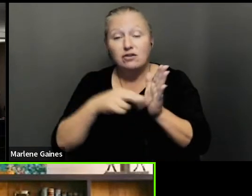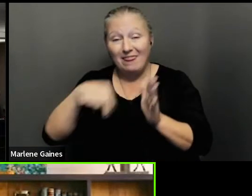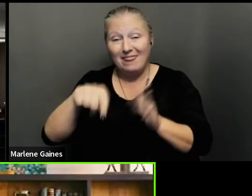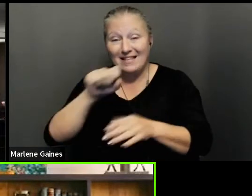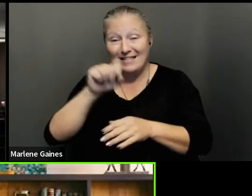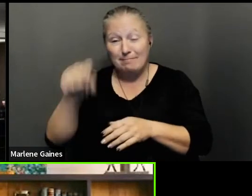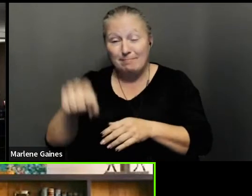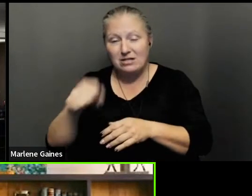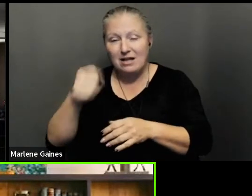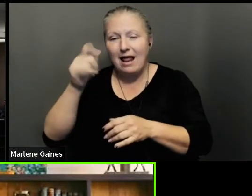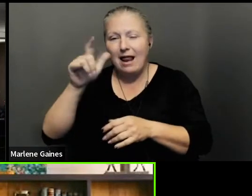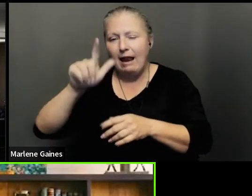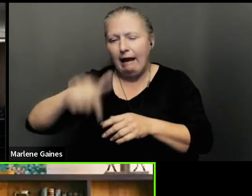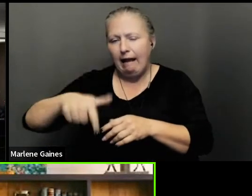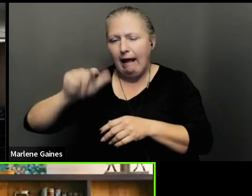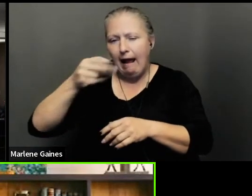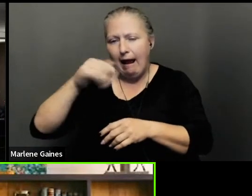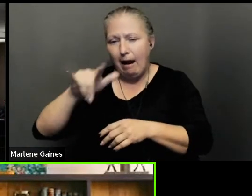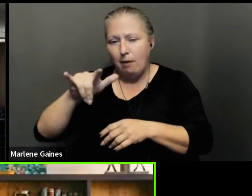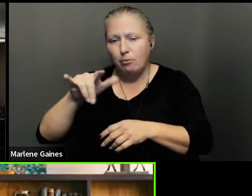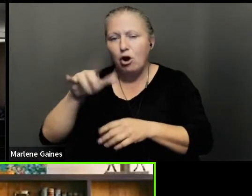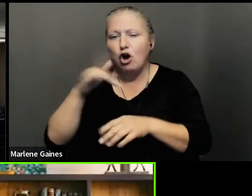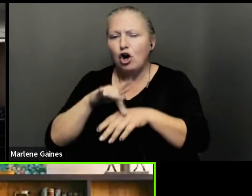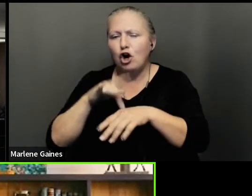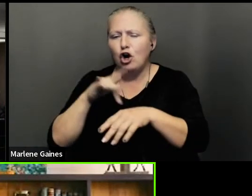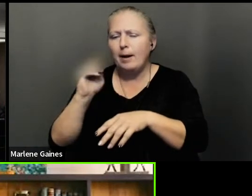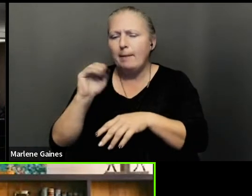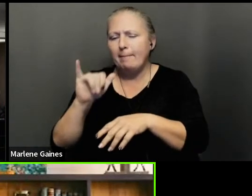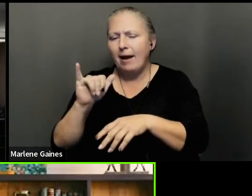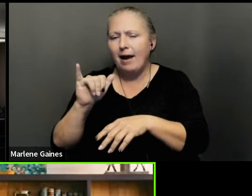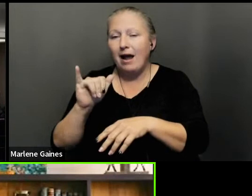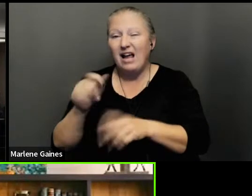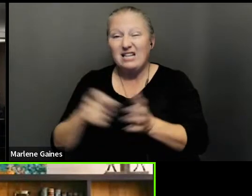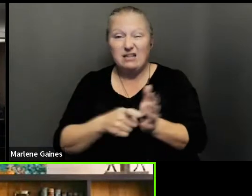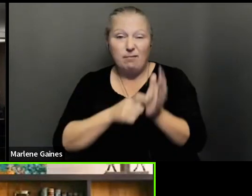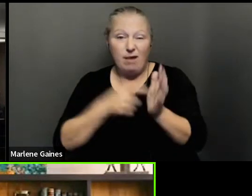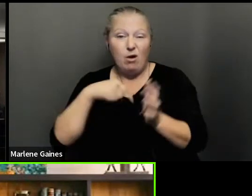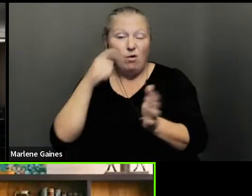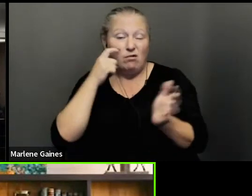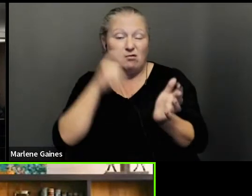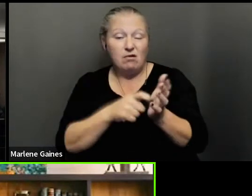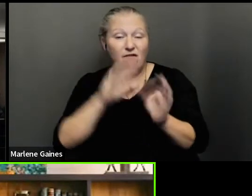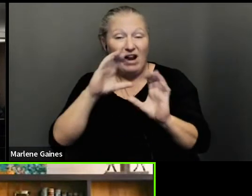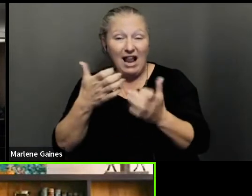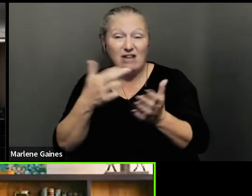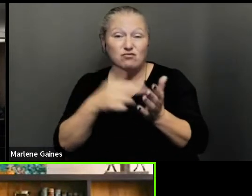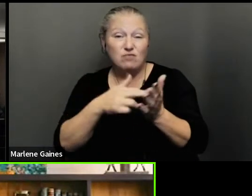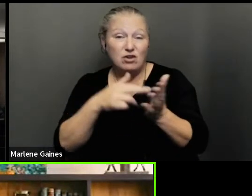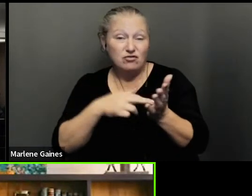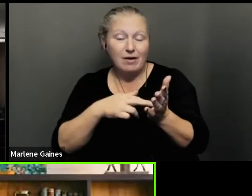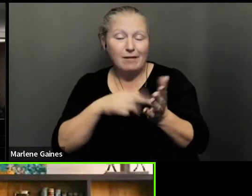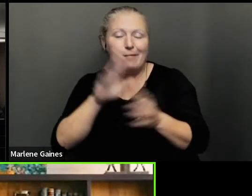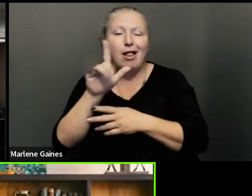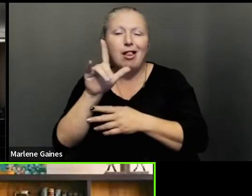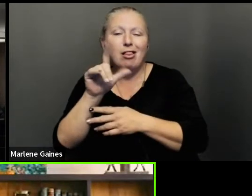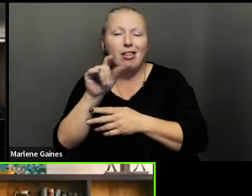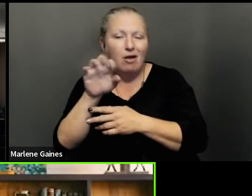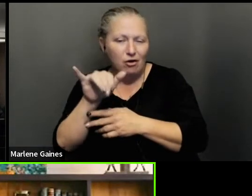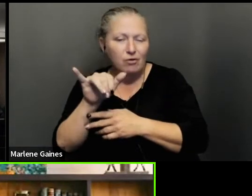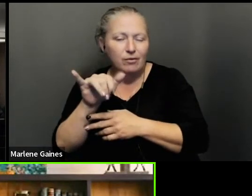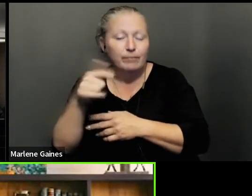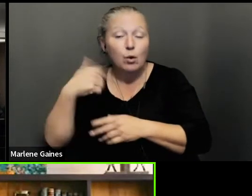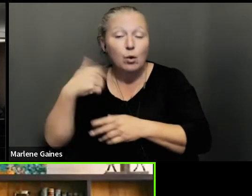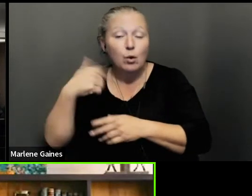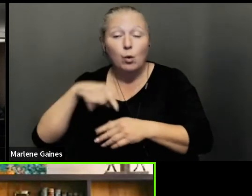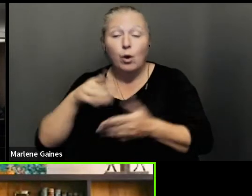semester was in late April and early May. Due to the demand that we see for our classes, registration is by lottery. And we